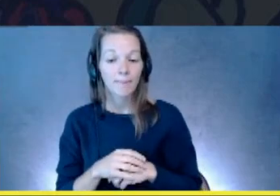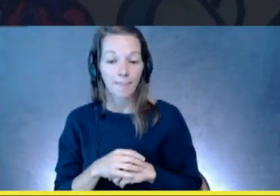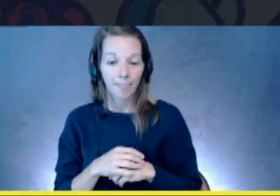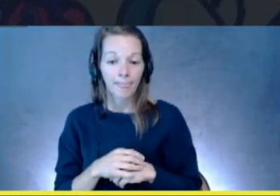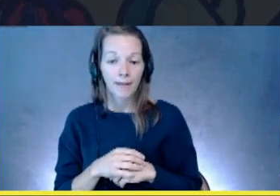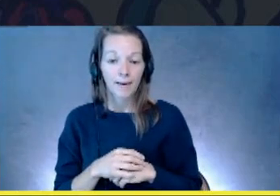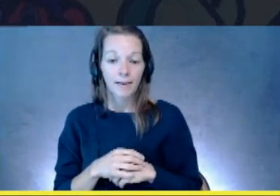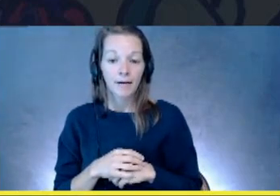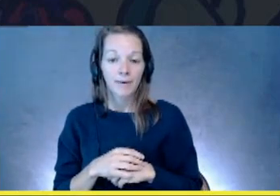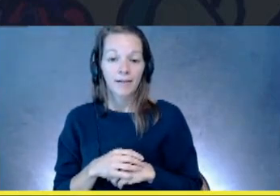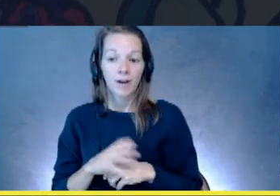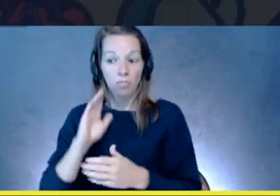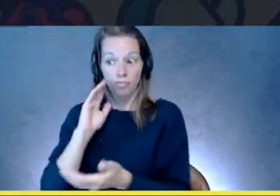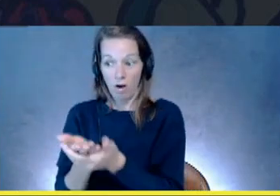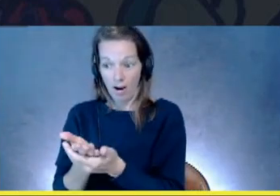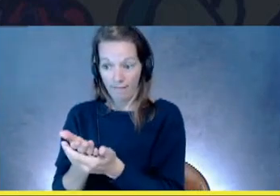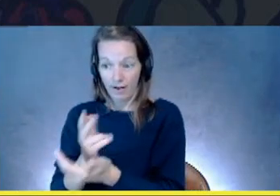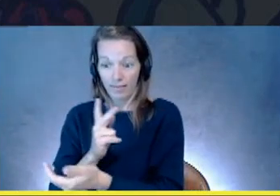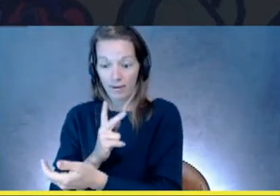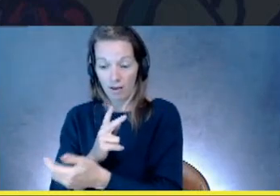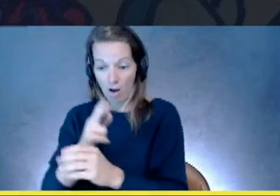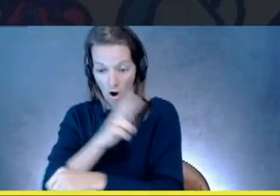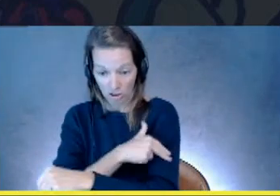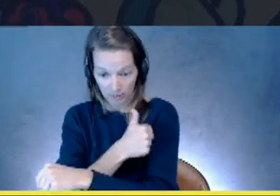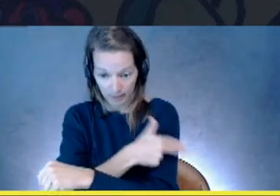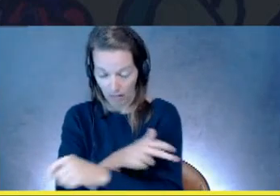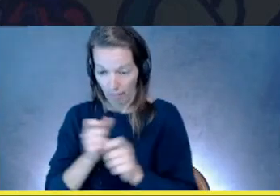at the hospital unplanned